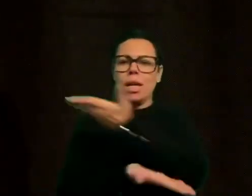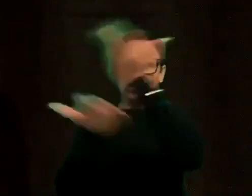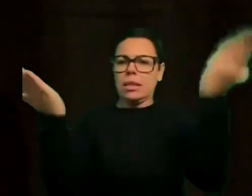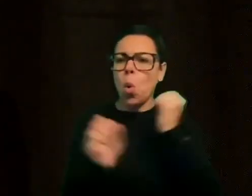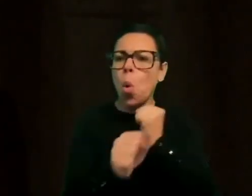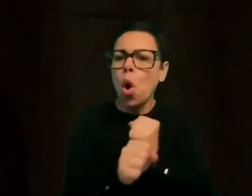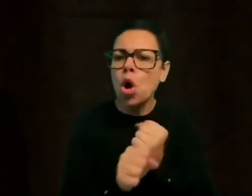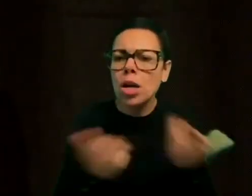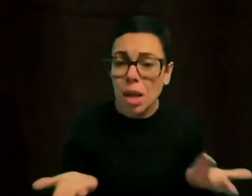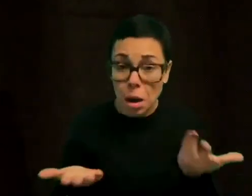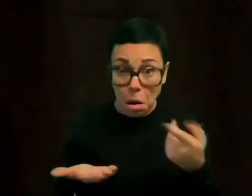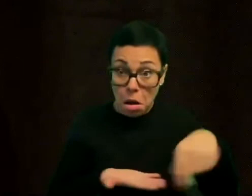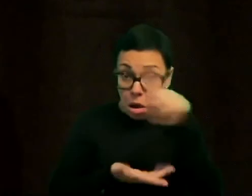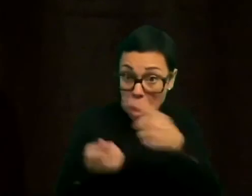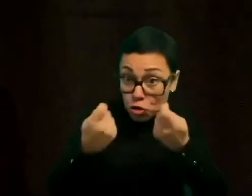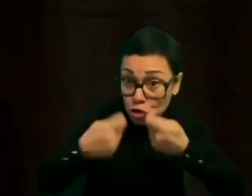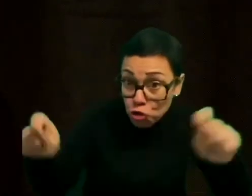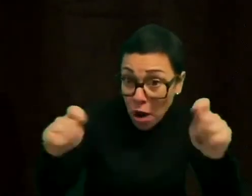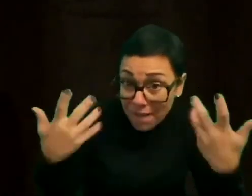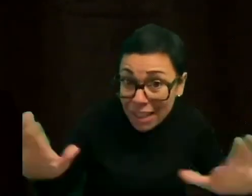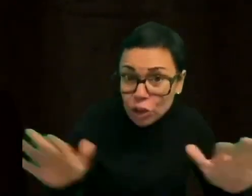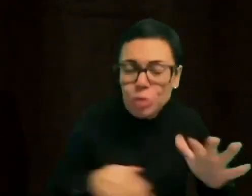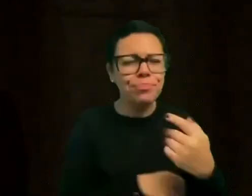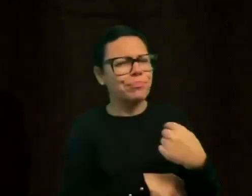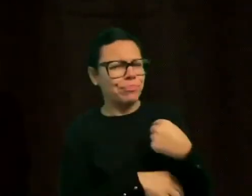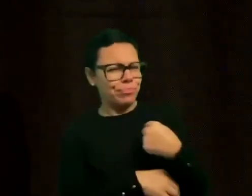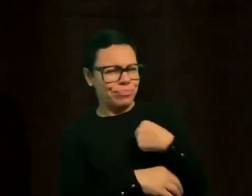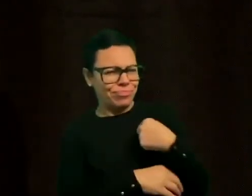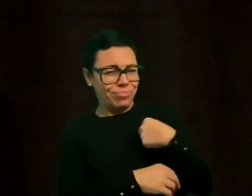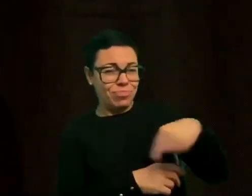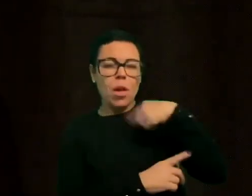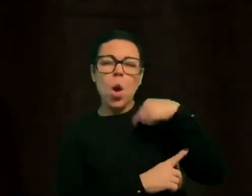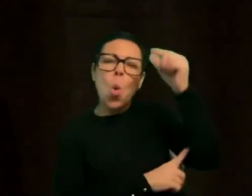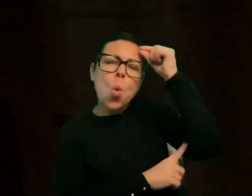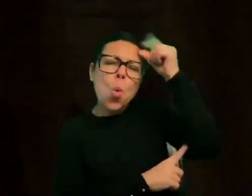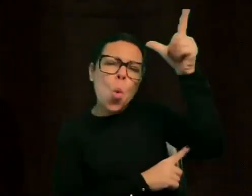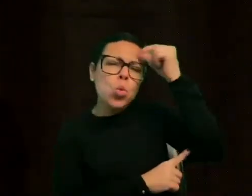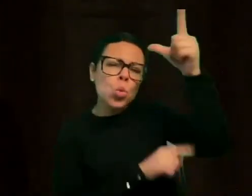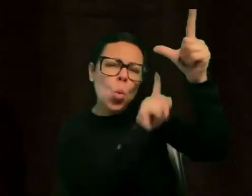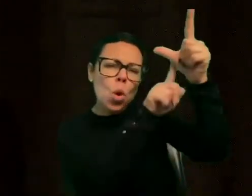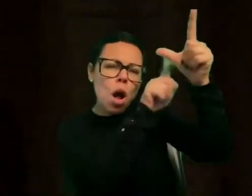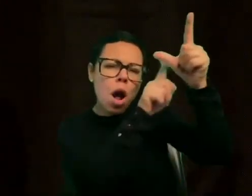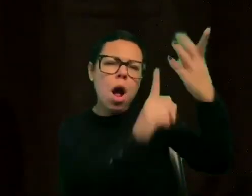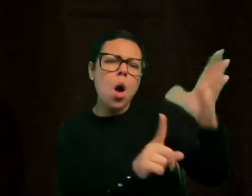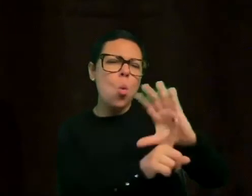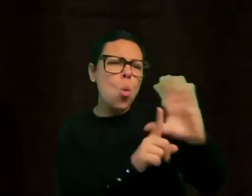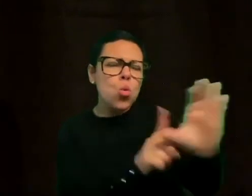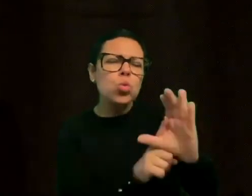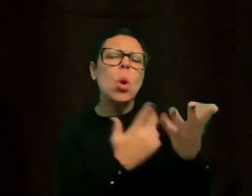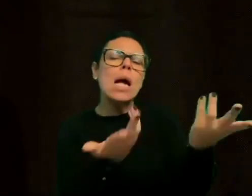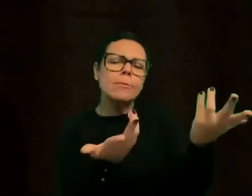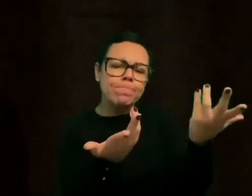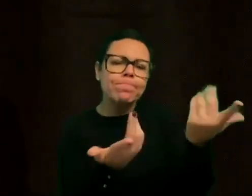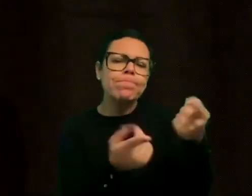here when I say also we need to change the mentality of public authorities is also to shift a little